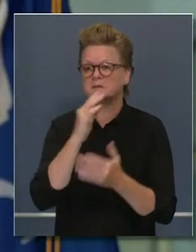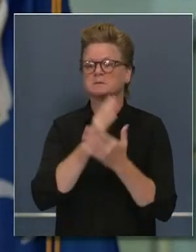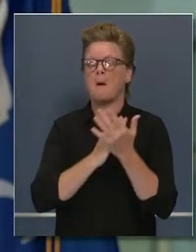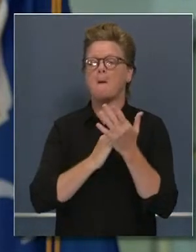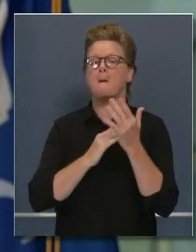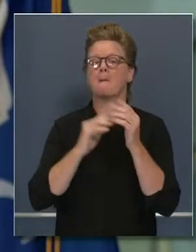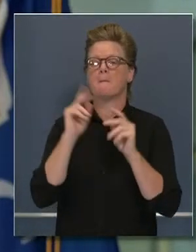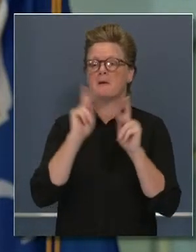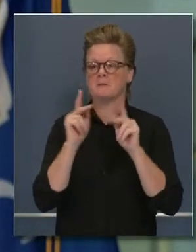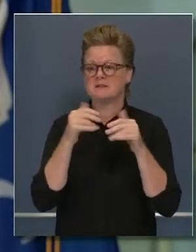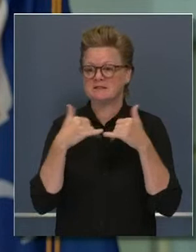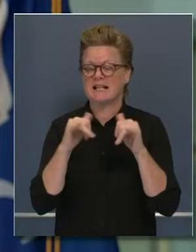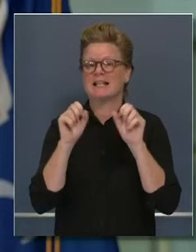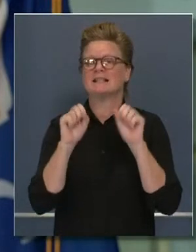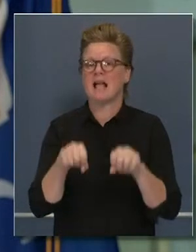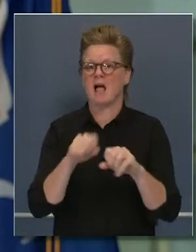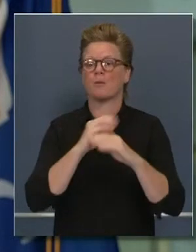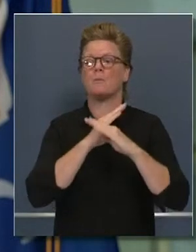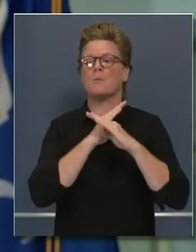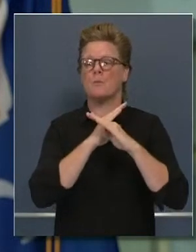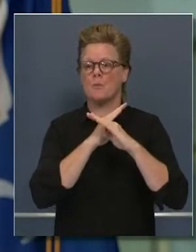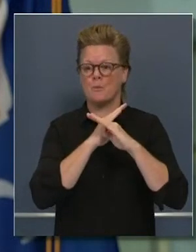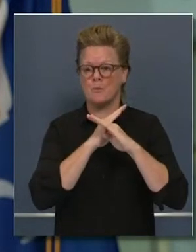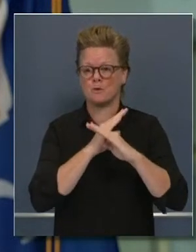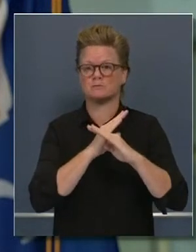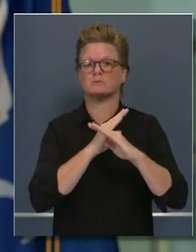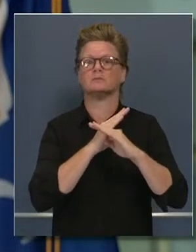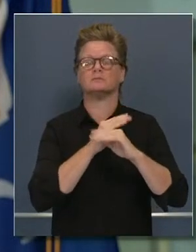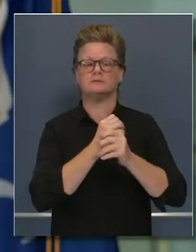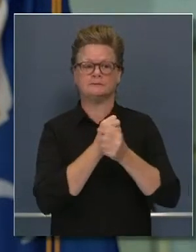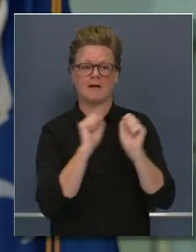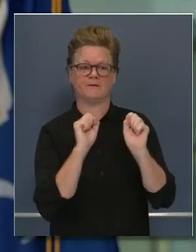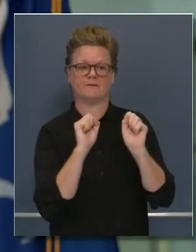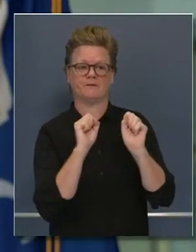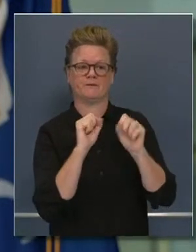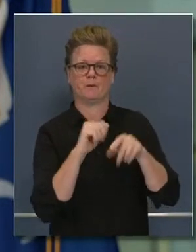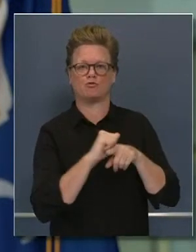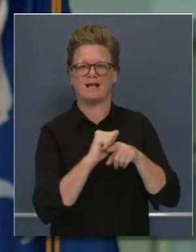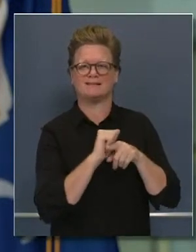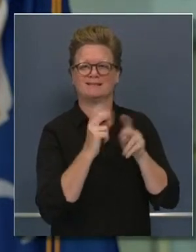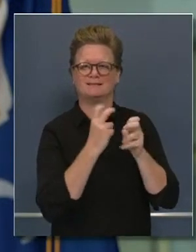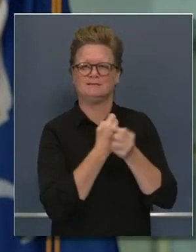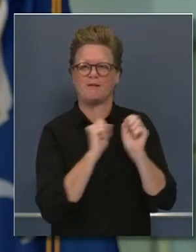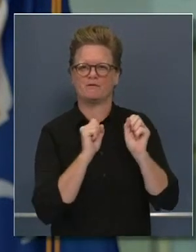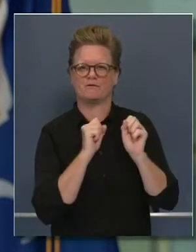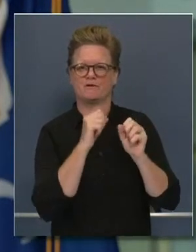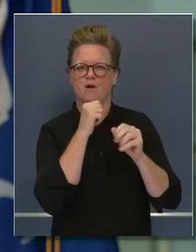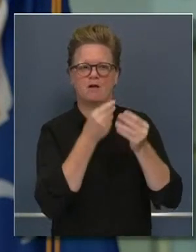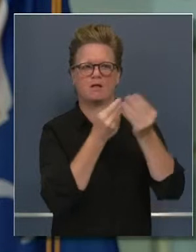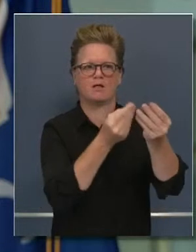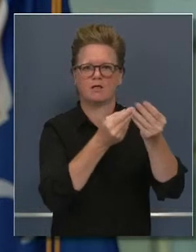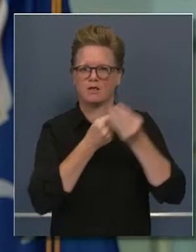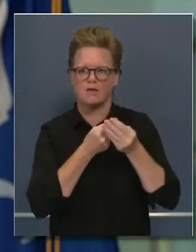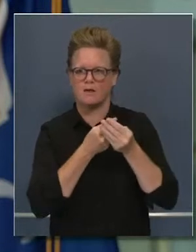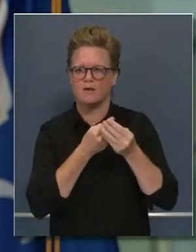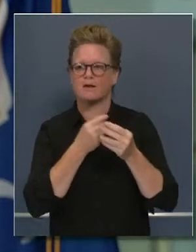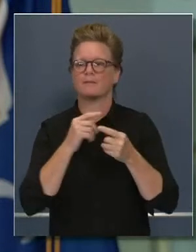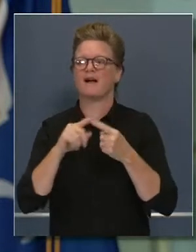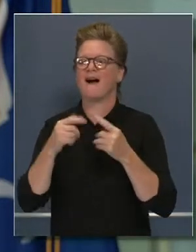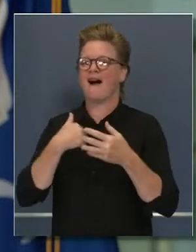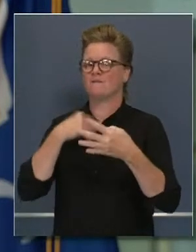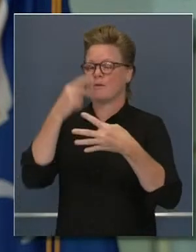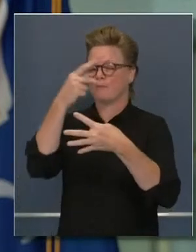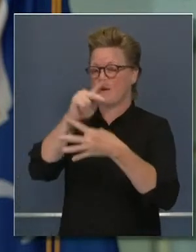move forward, we'll consider the placement of some of these various sectors throughout our different tiers as